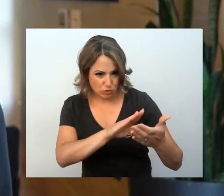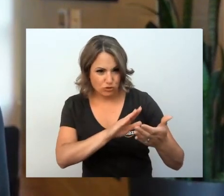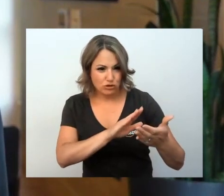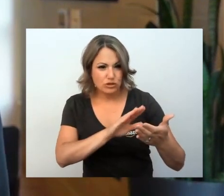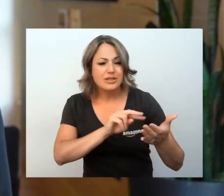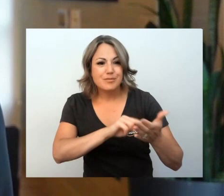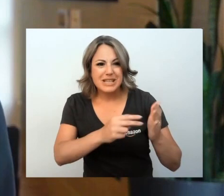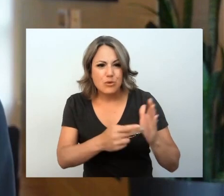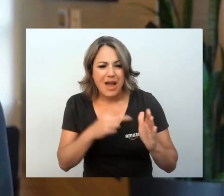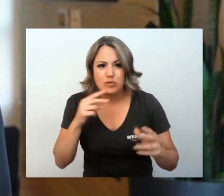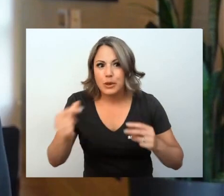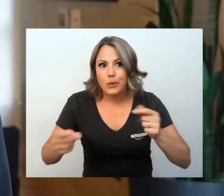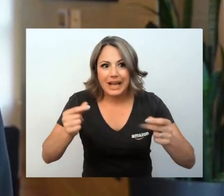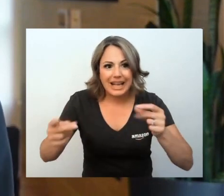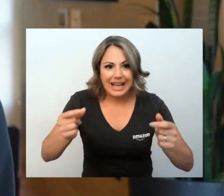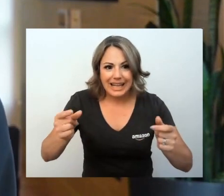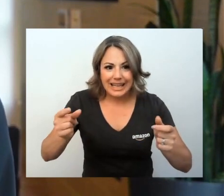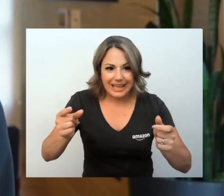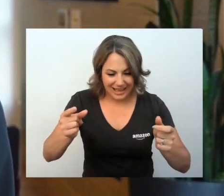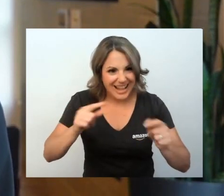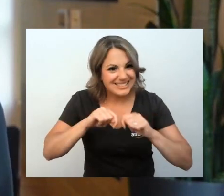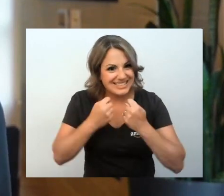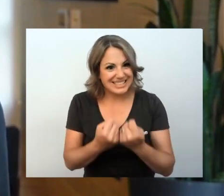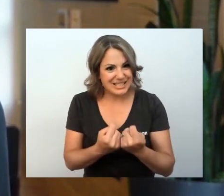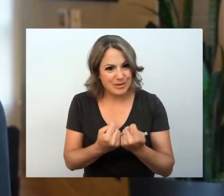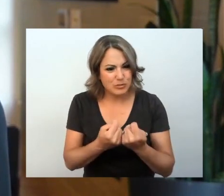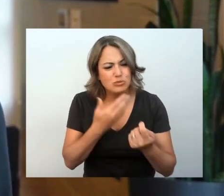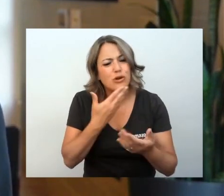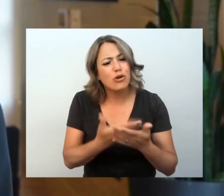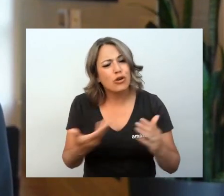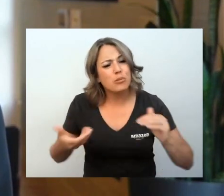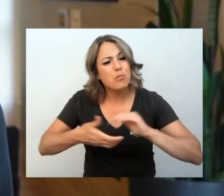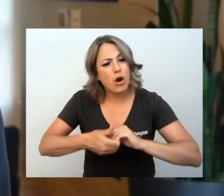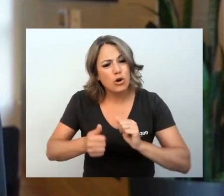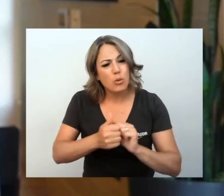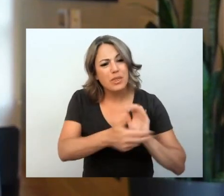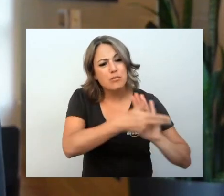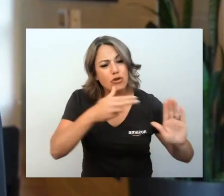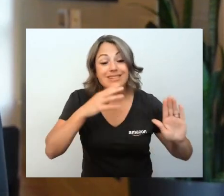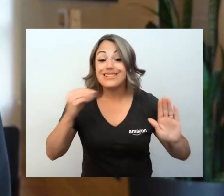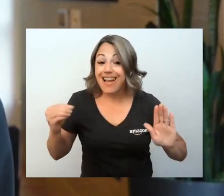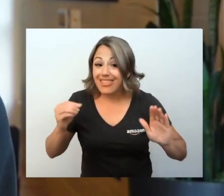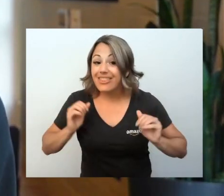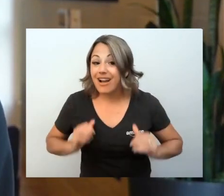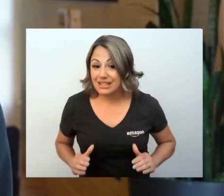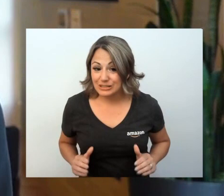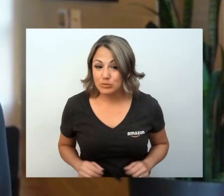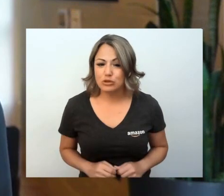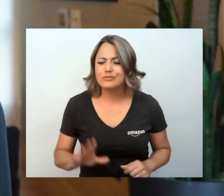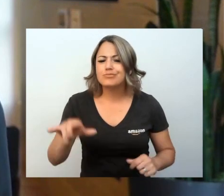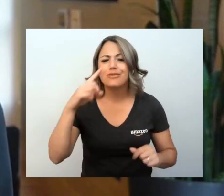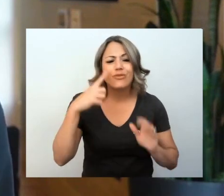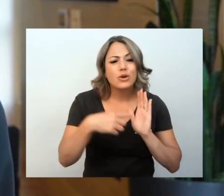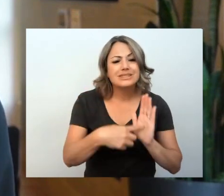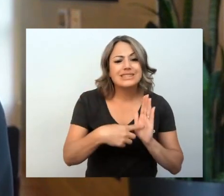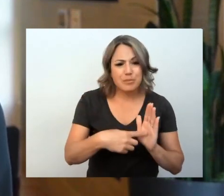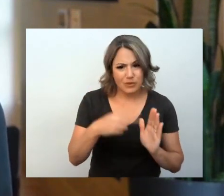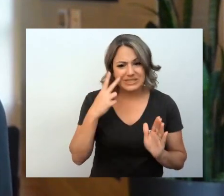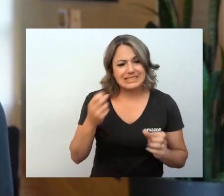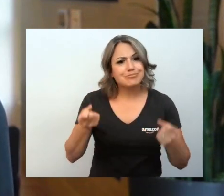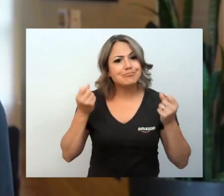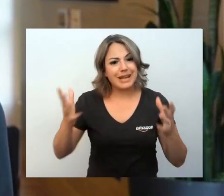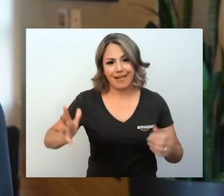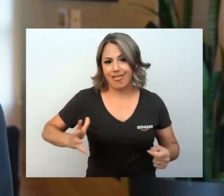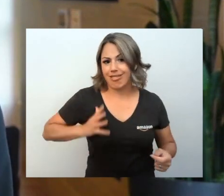always remain nimble as a team to be able to be a good partner to our brands and to our customers. So for example, we've seen